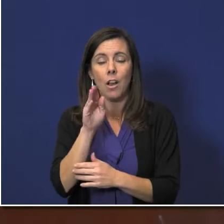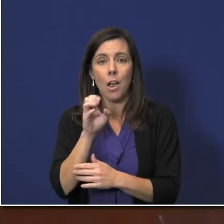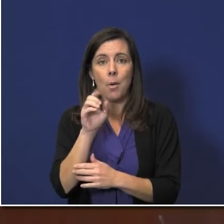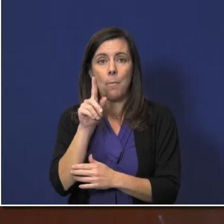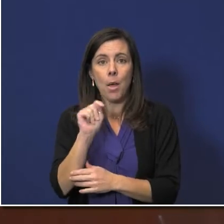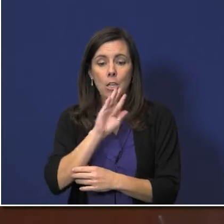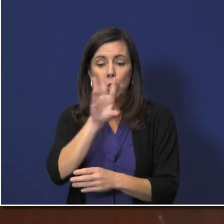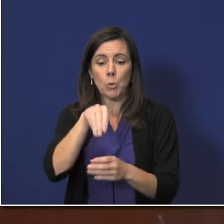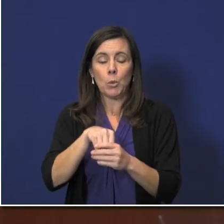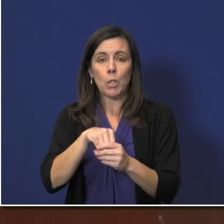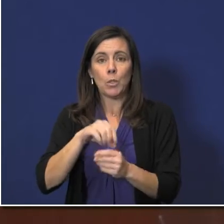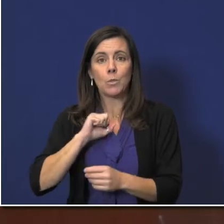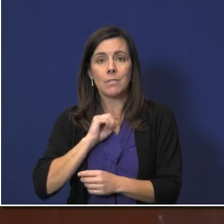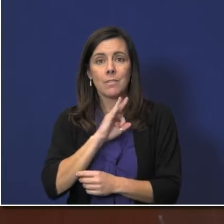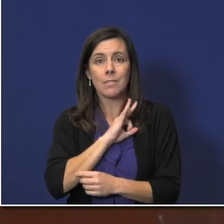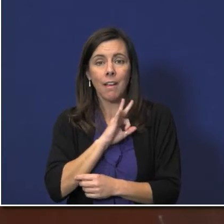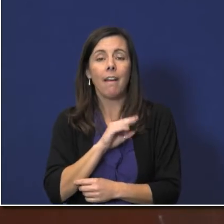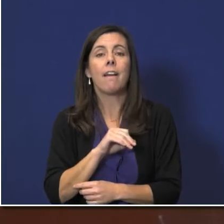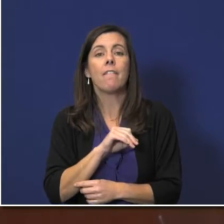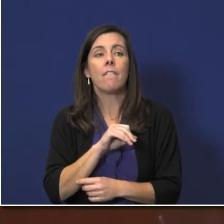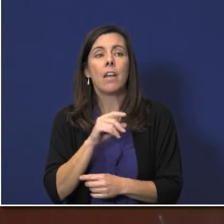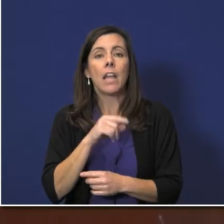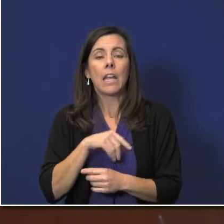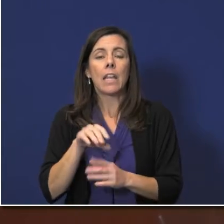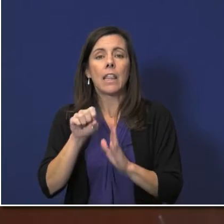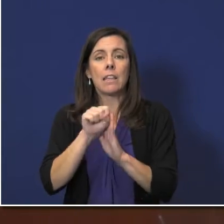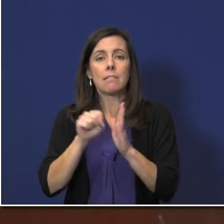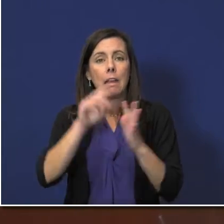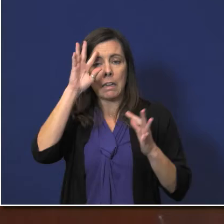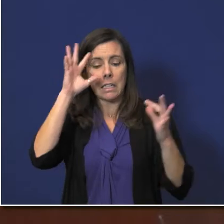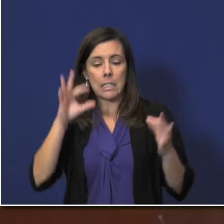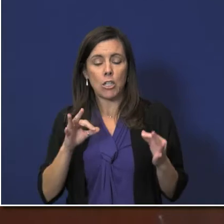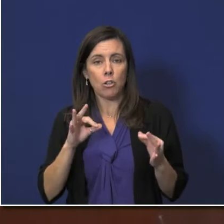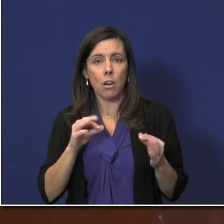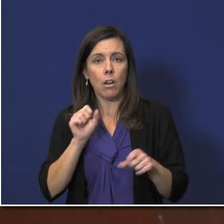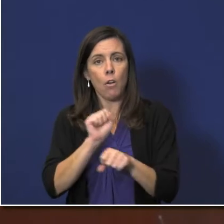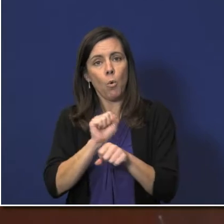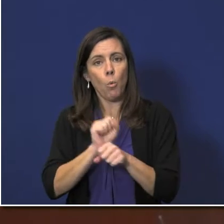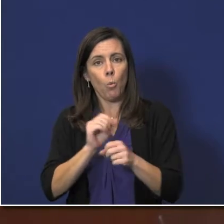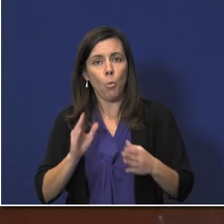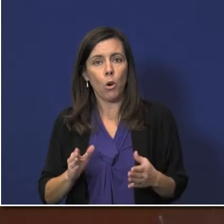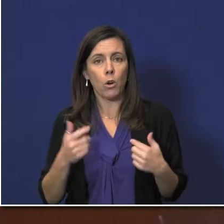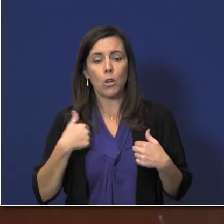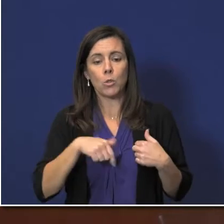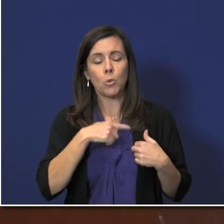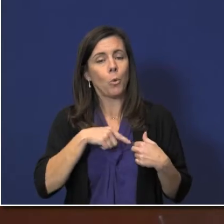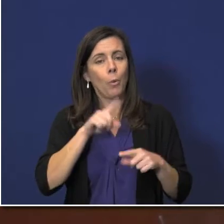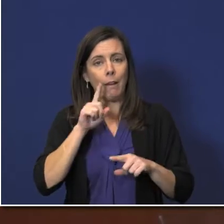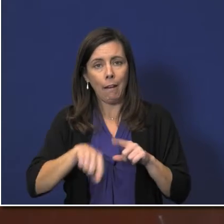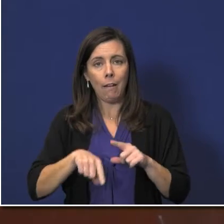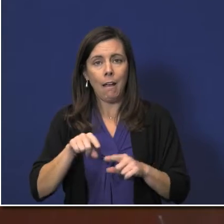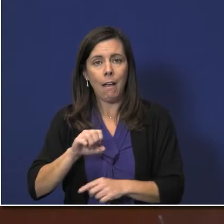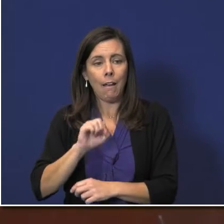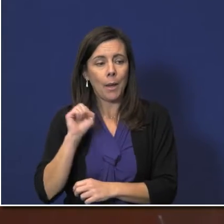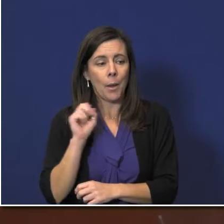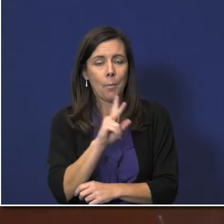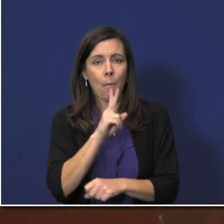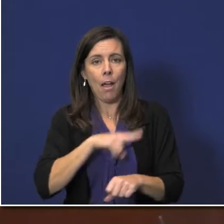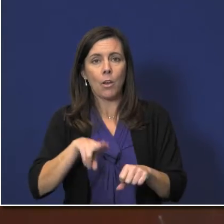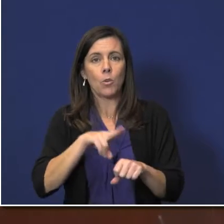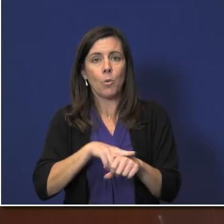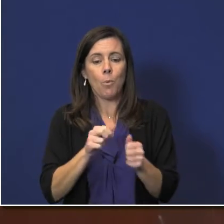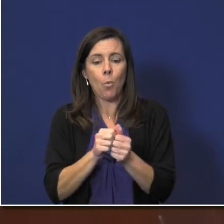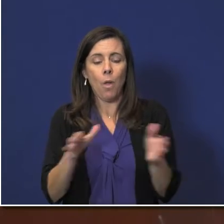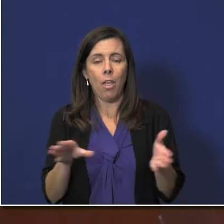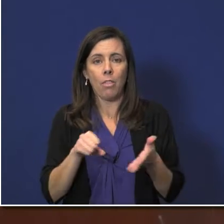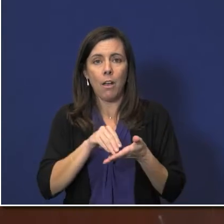official state definition of frontline workers. Our economy cannot get back on track until all children are safely back in school